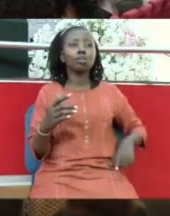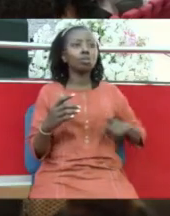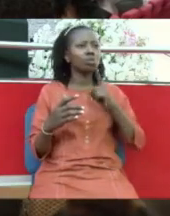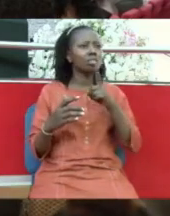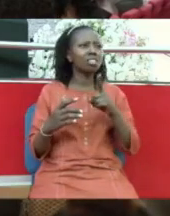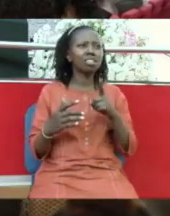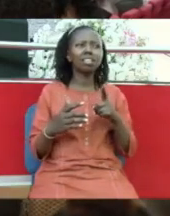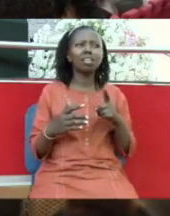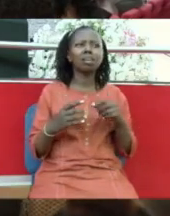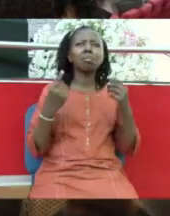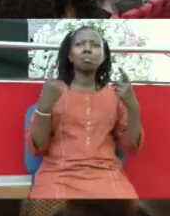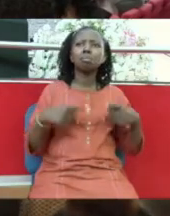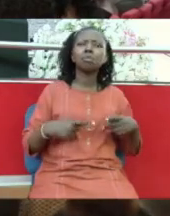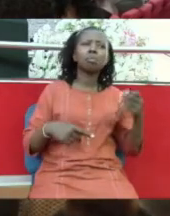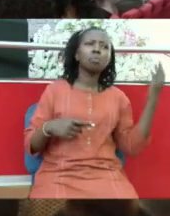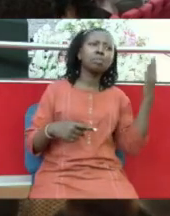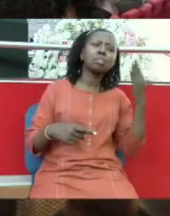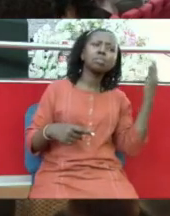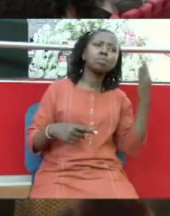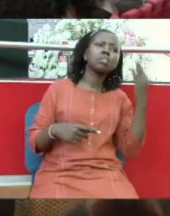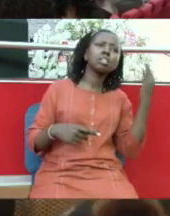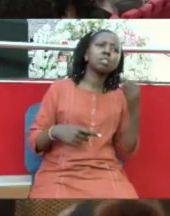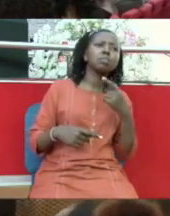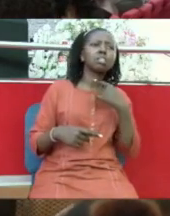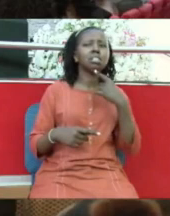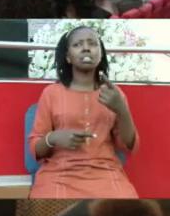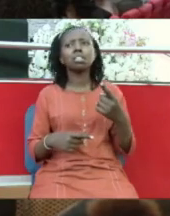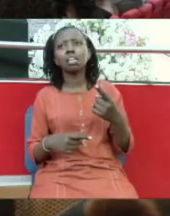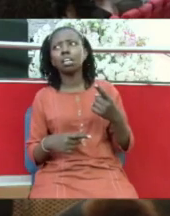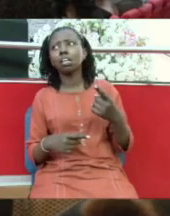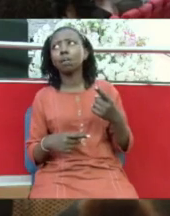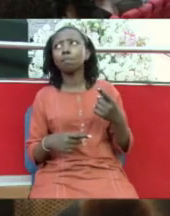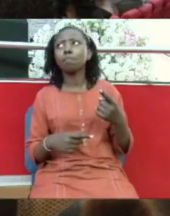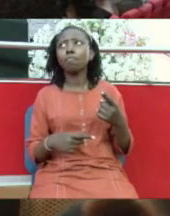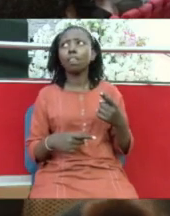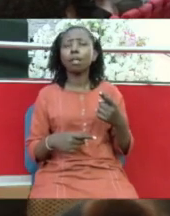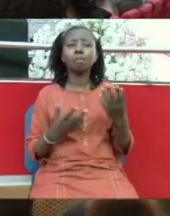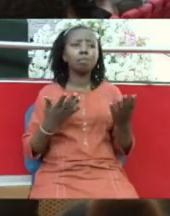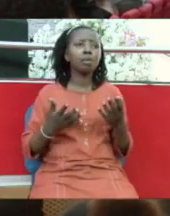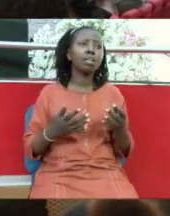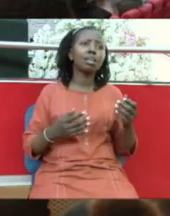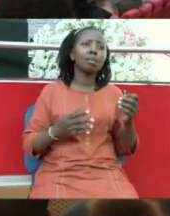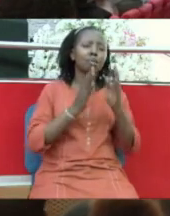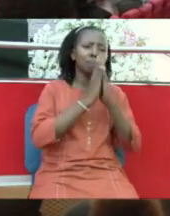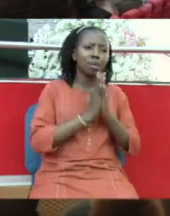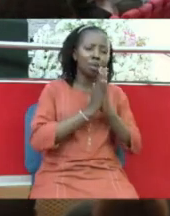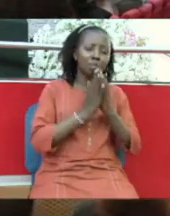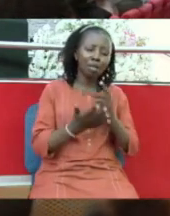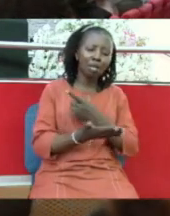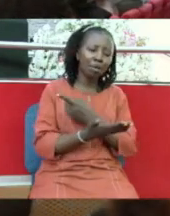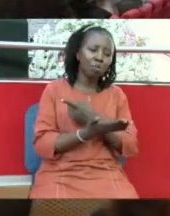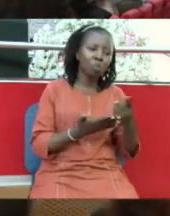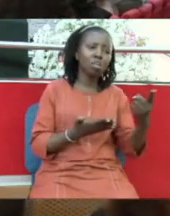days. Someone is telling you, I've been praying for the whole week. Come, I help